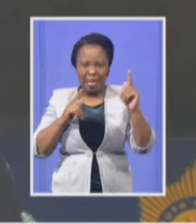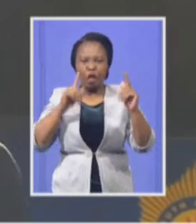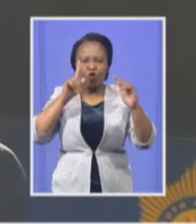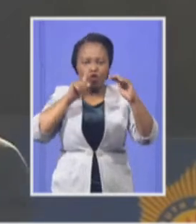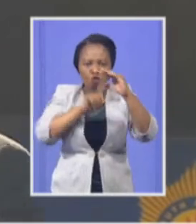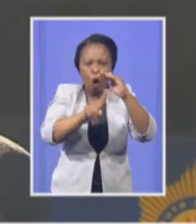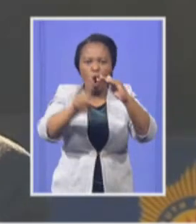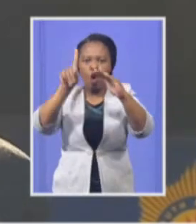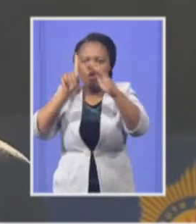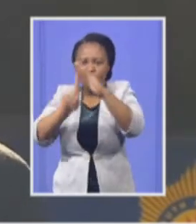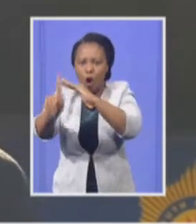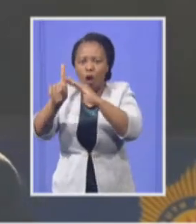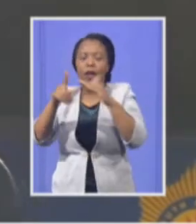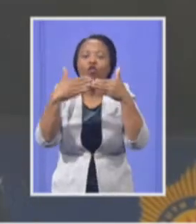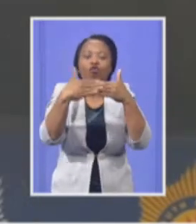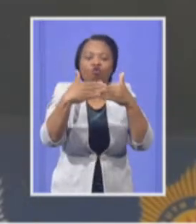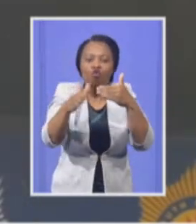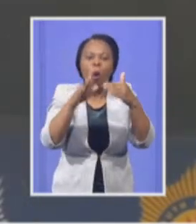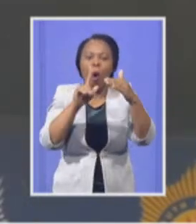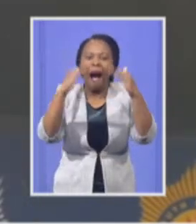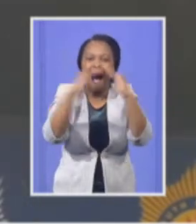ungabi nje door to door.